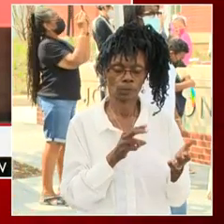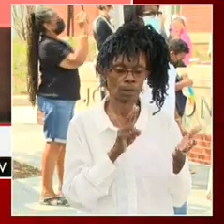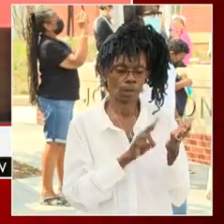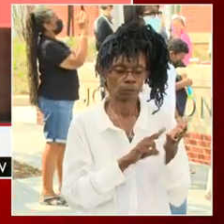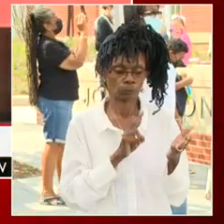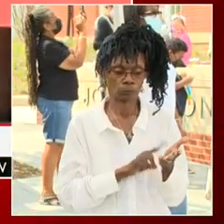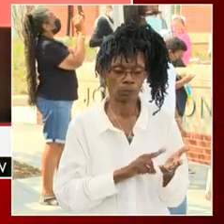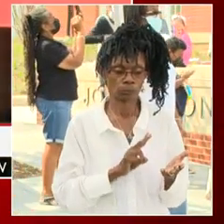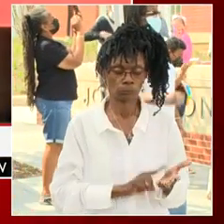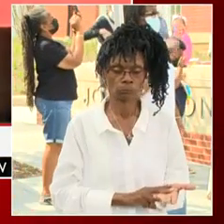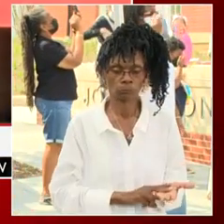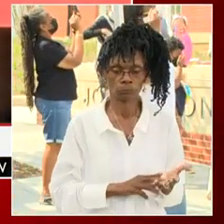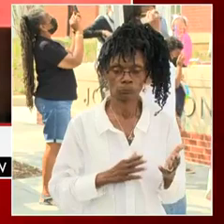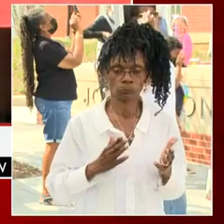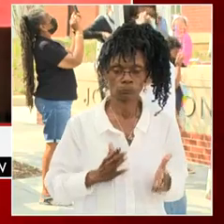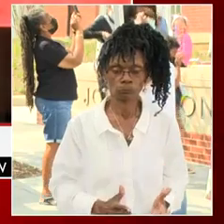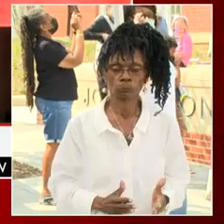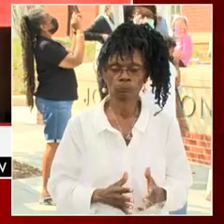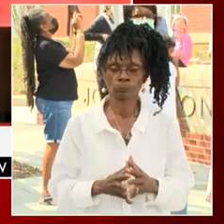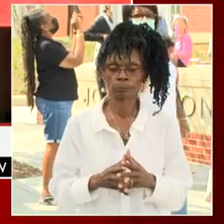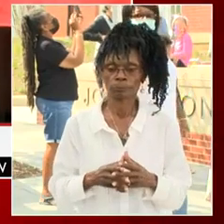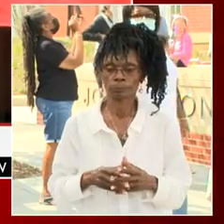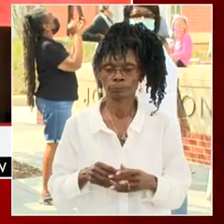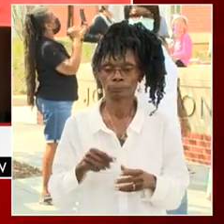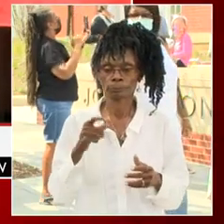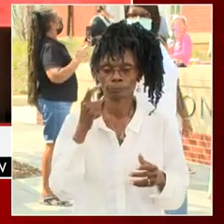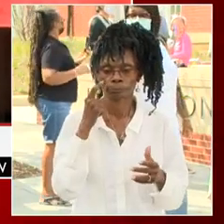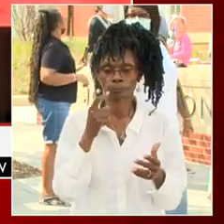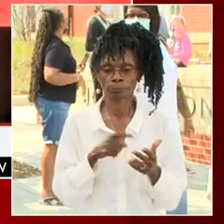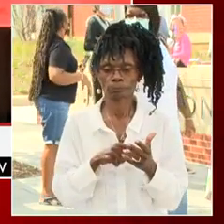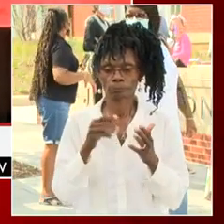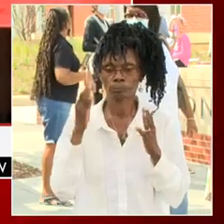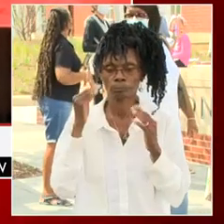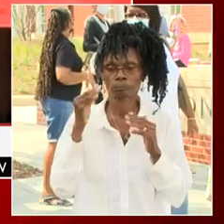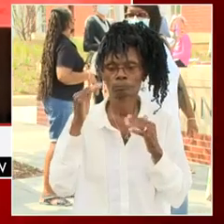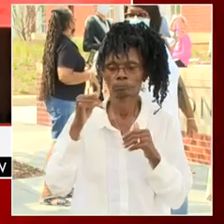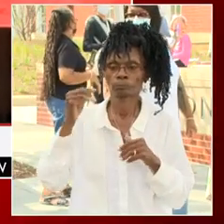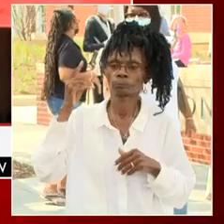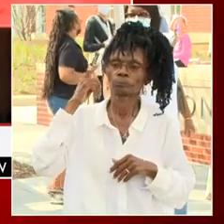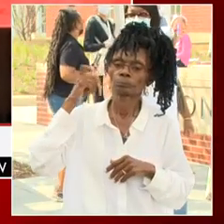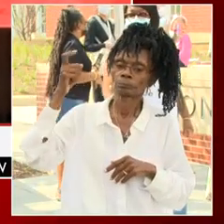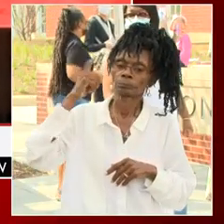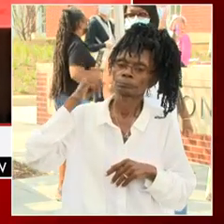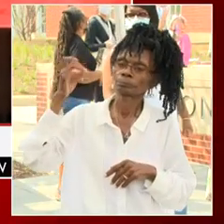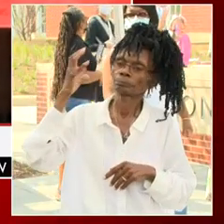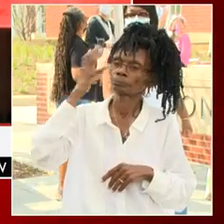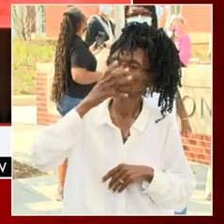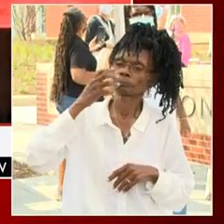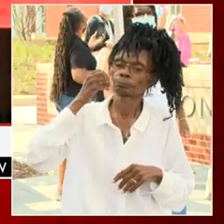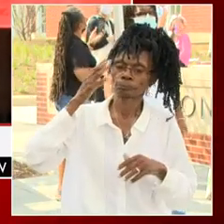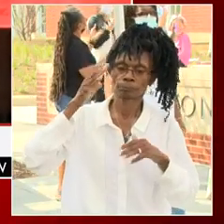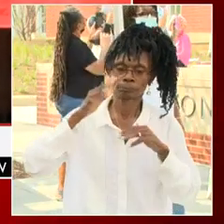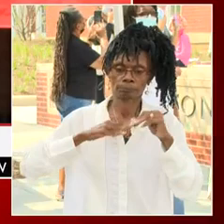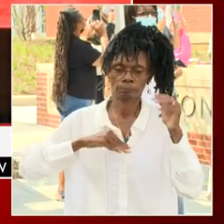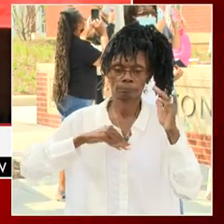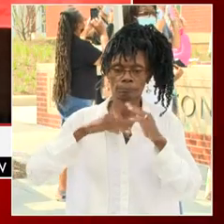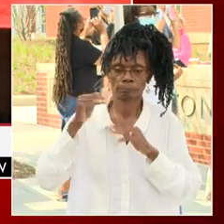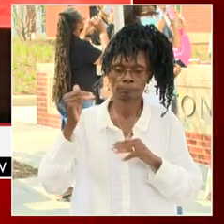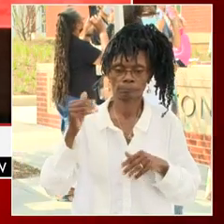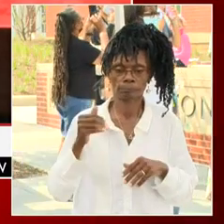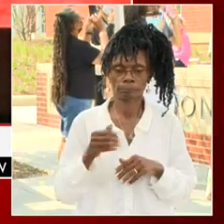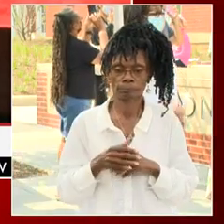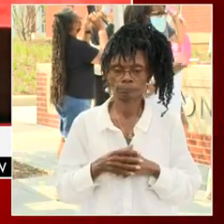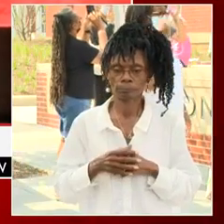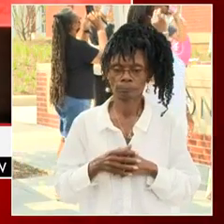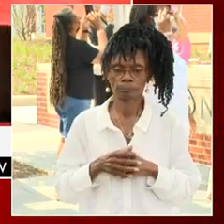our hopes and dreams in this beautiful modernization. Patrick Maloney of DGS, the project